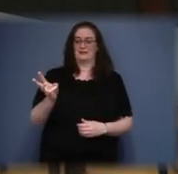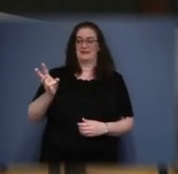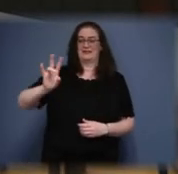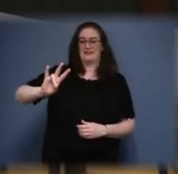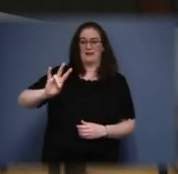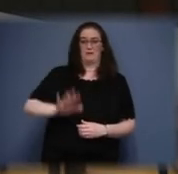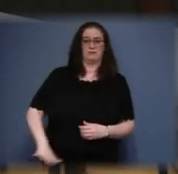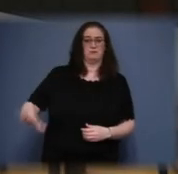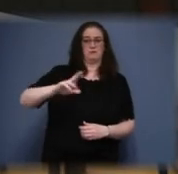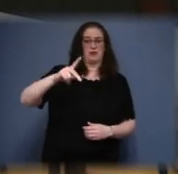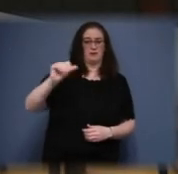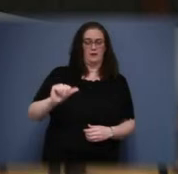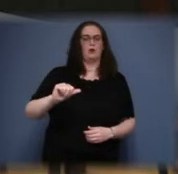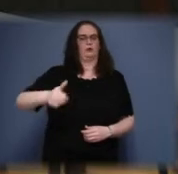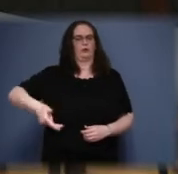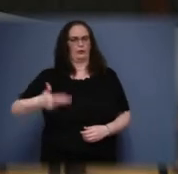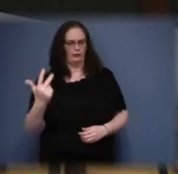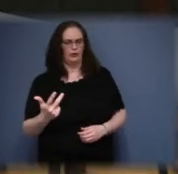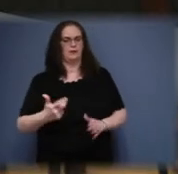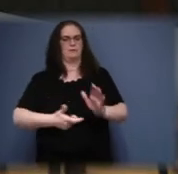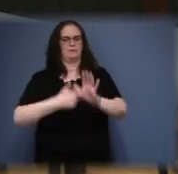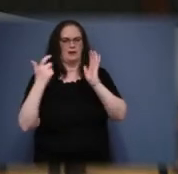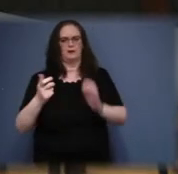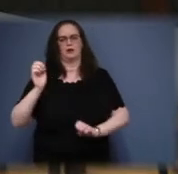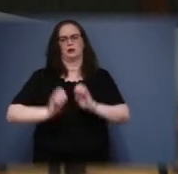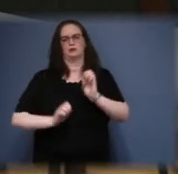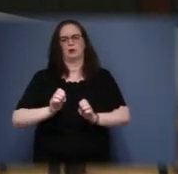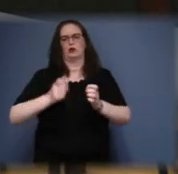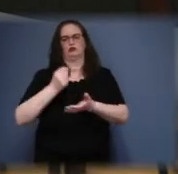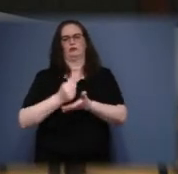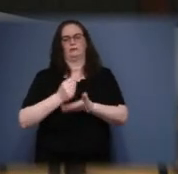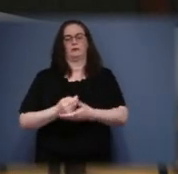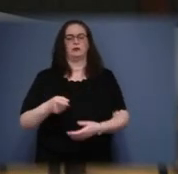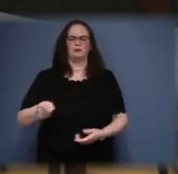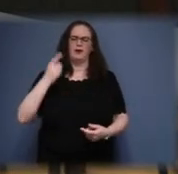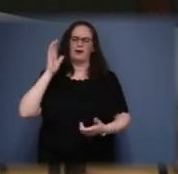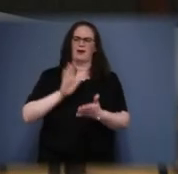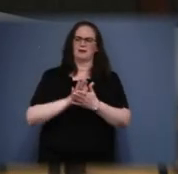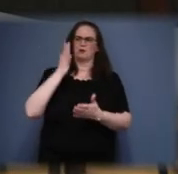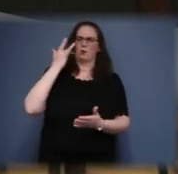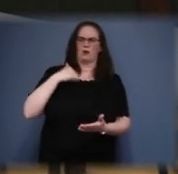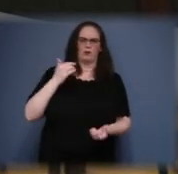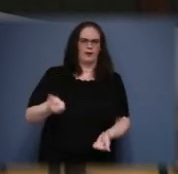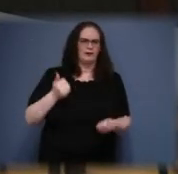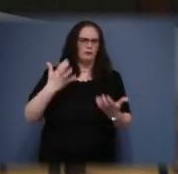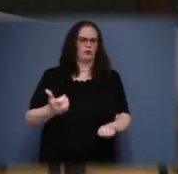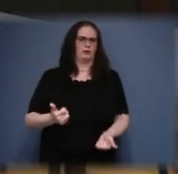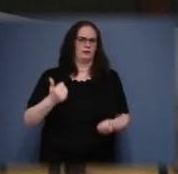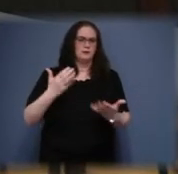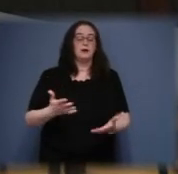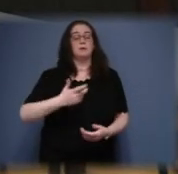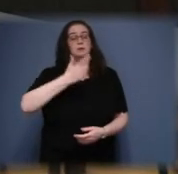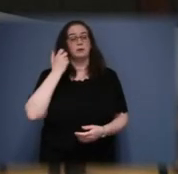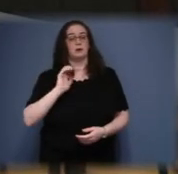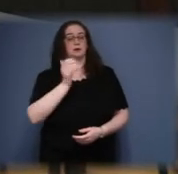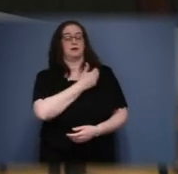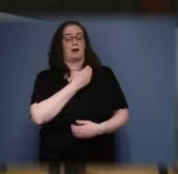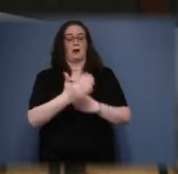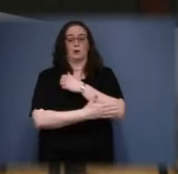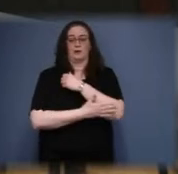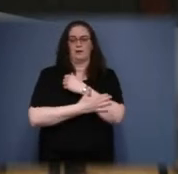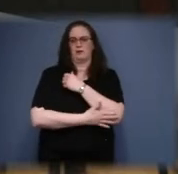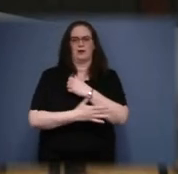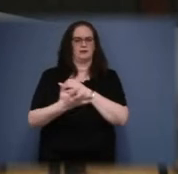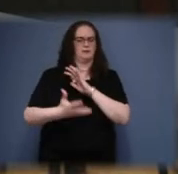counties in PA mandated an experimental treatment? You may ask, why do I keep bringing this thing up? Because our county has